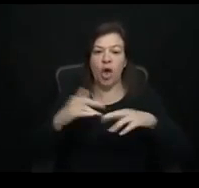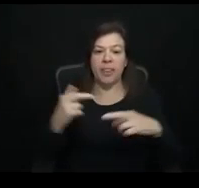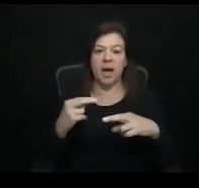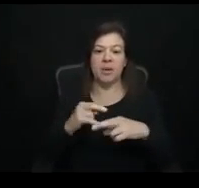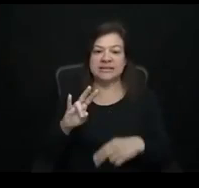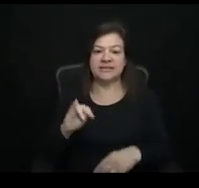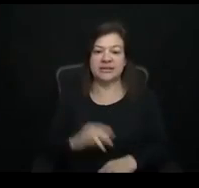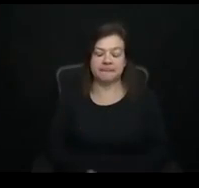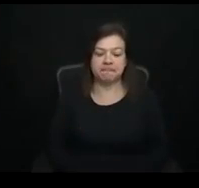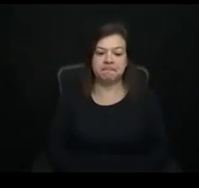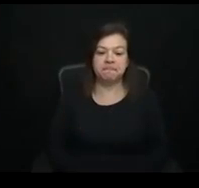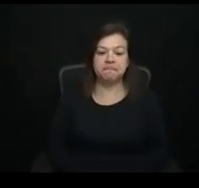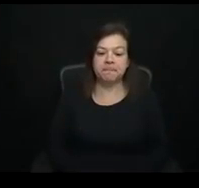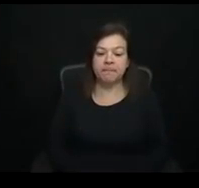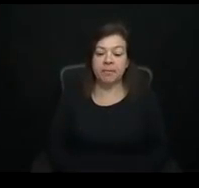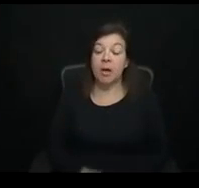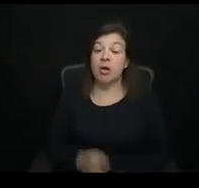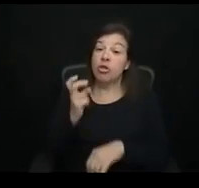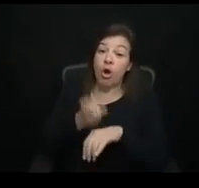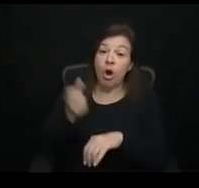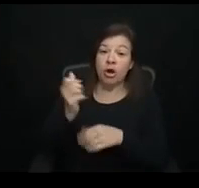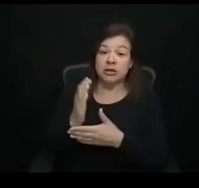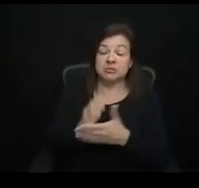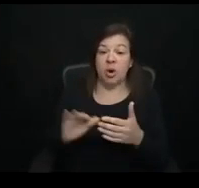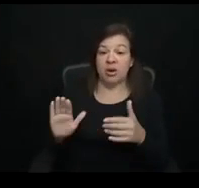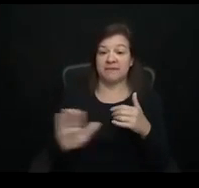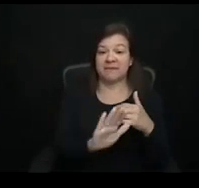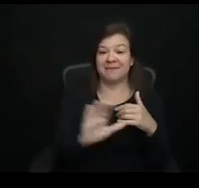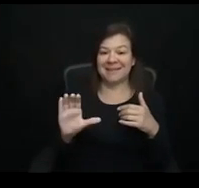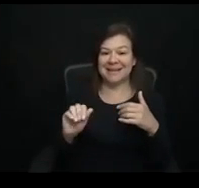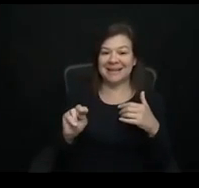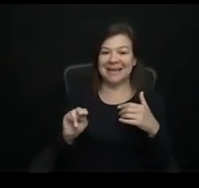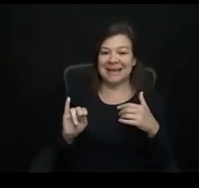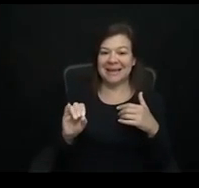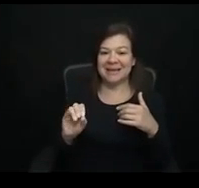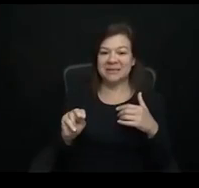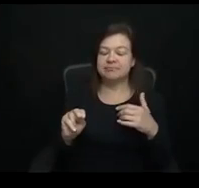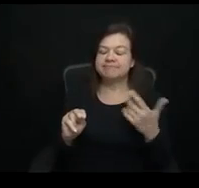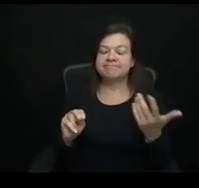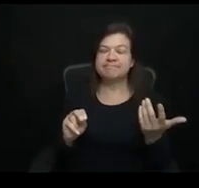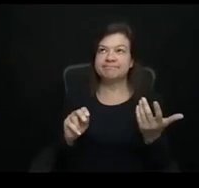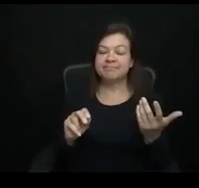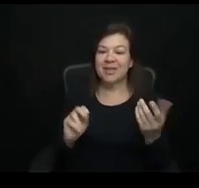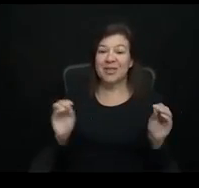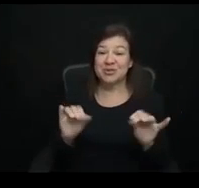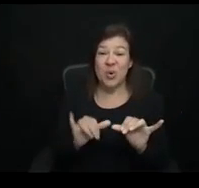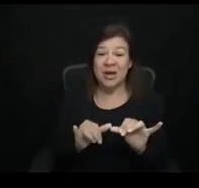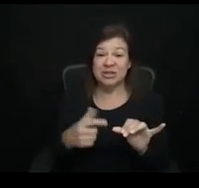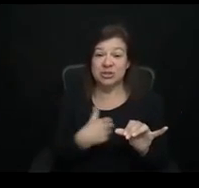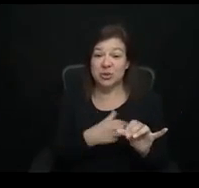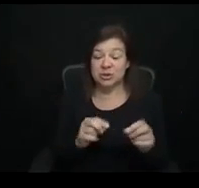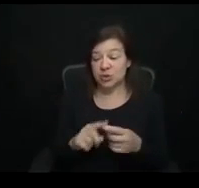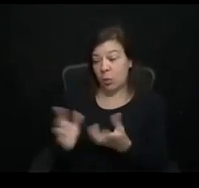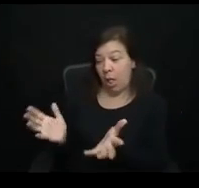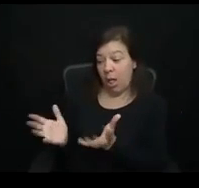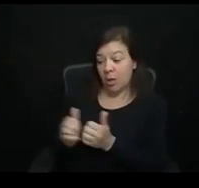this canyon and these canyons is there's not a ton of engineering we can do. Talking to CDOT, and we'll work